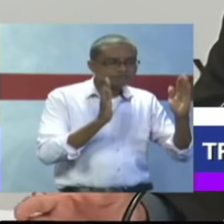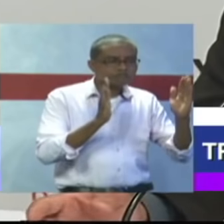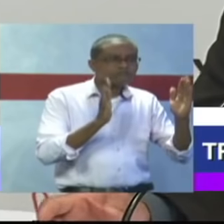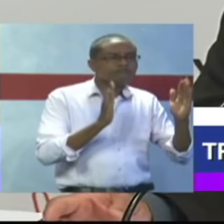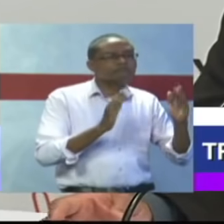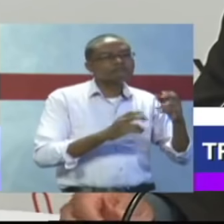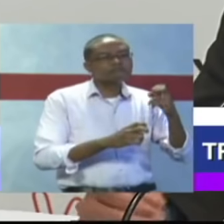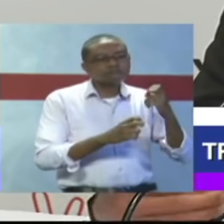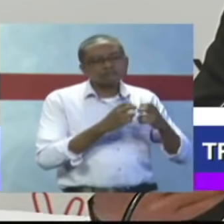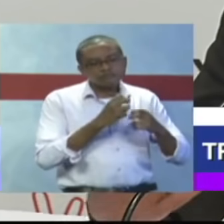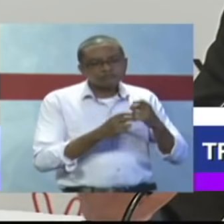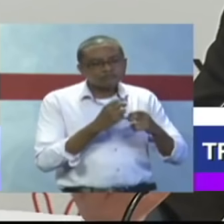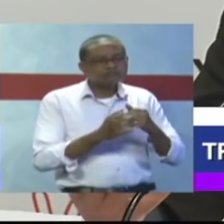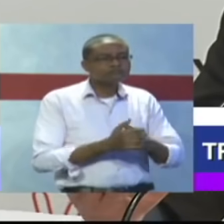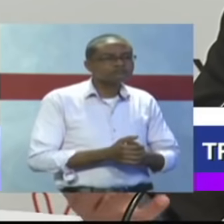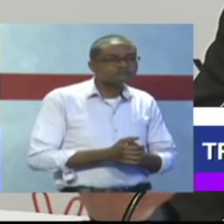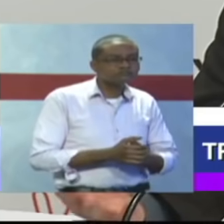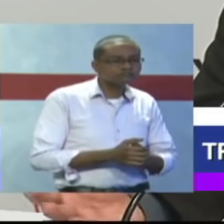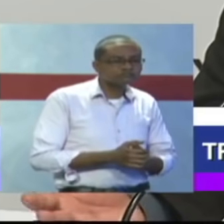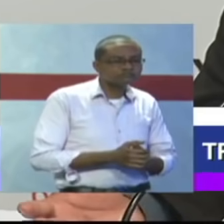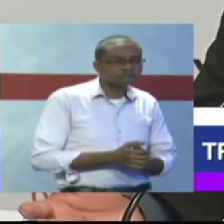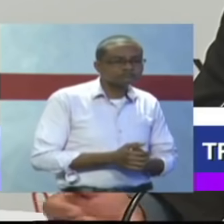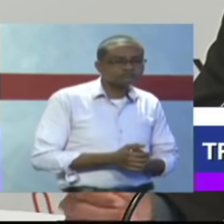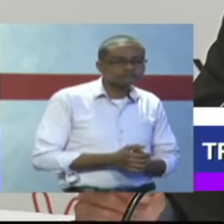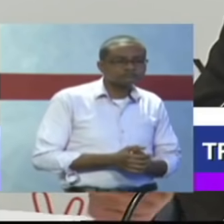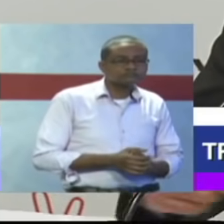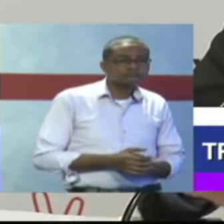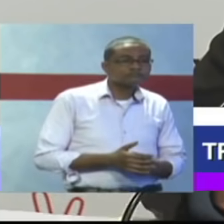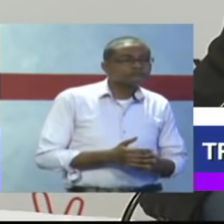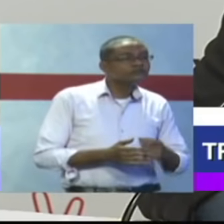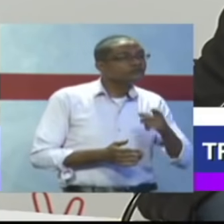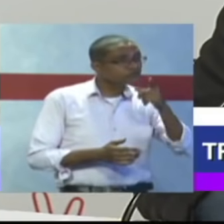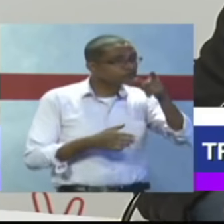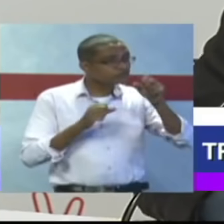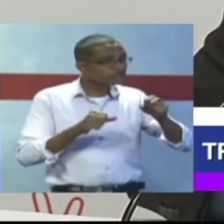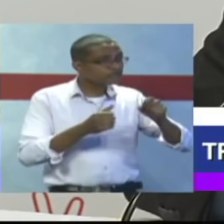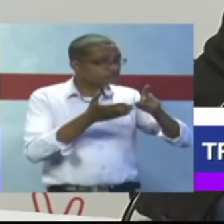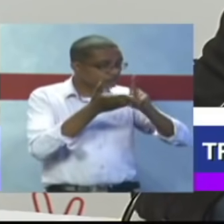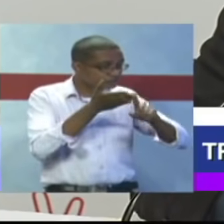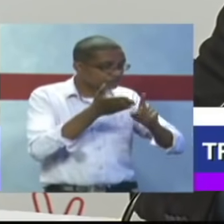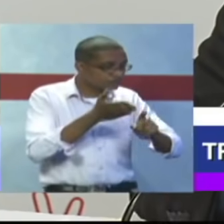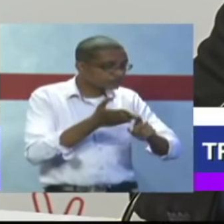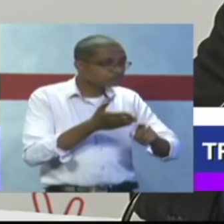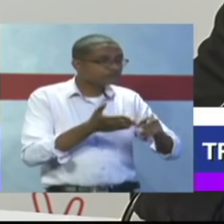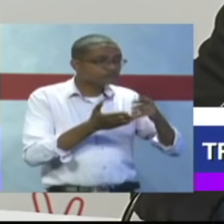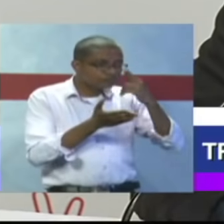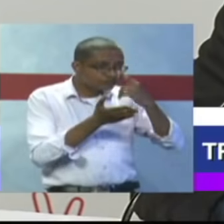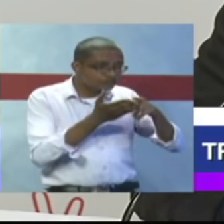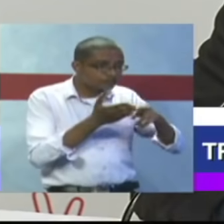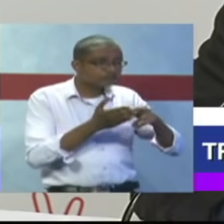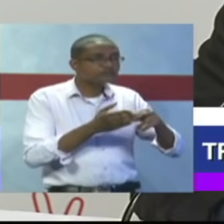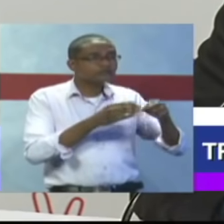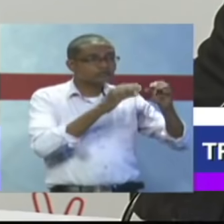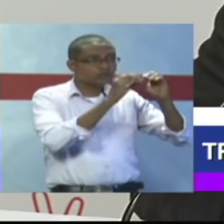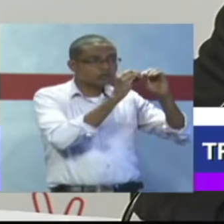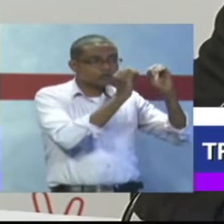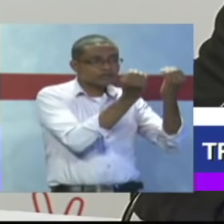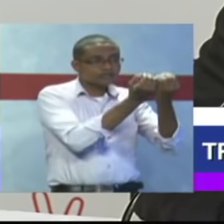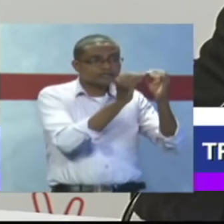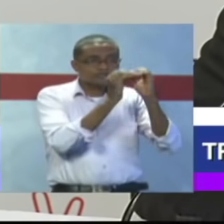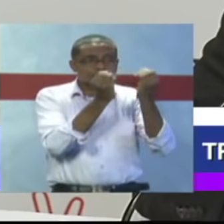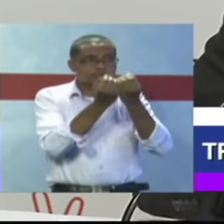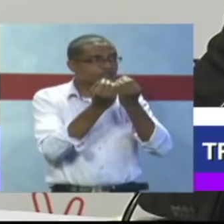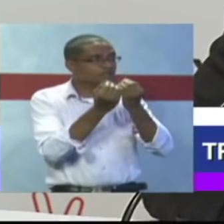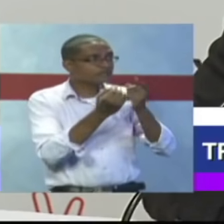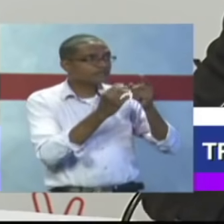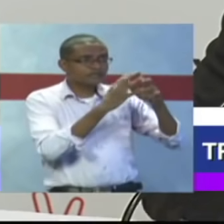population. Having said all of that, you can look again at the research. Institutions are being commissioned in the